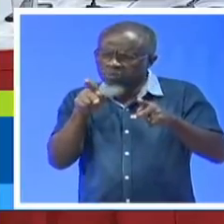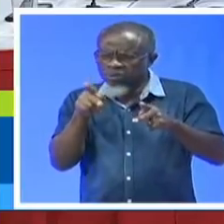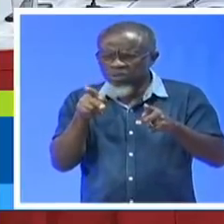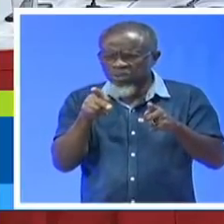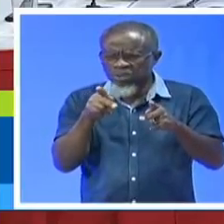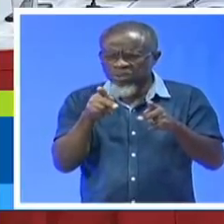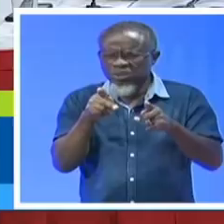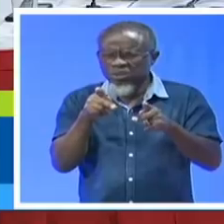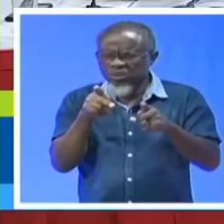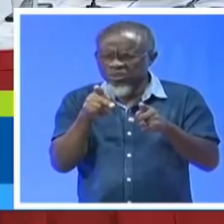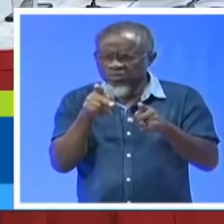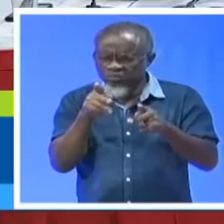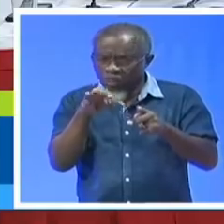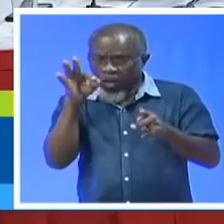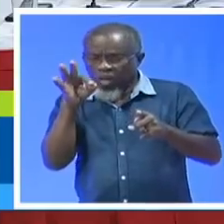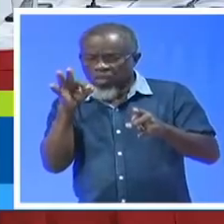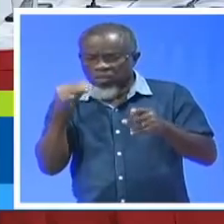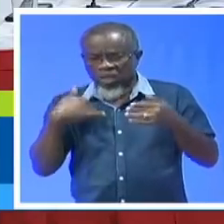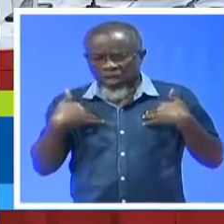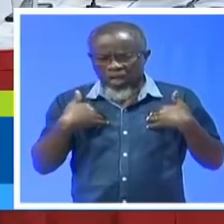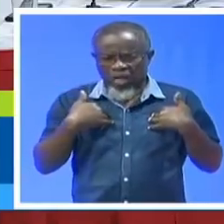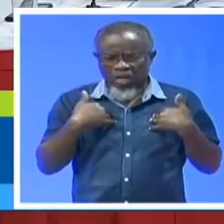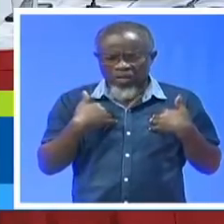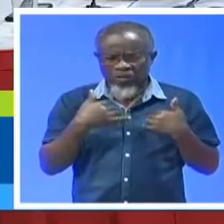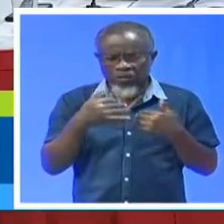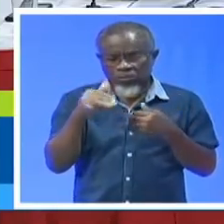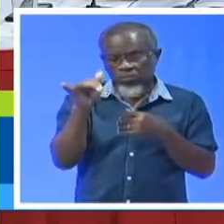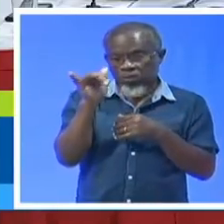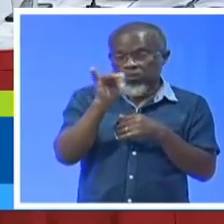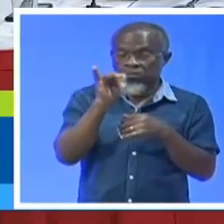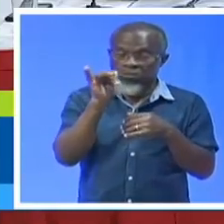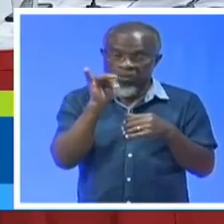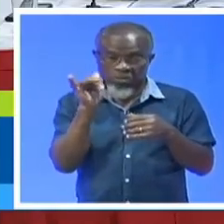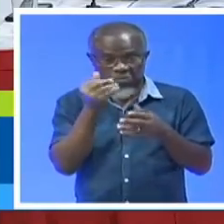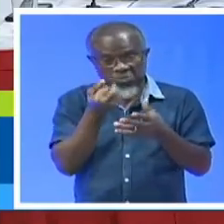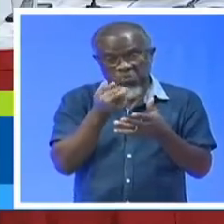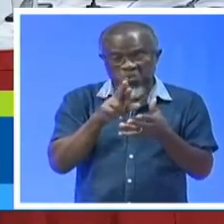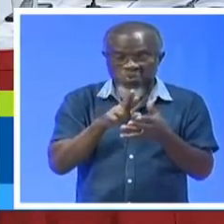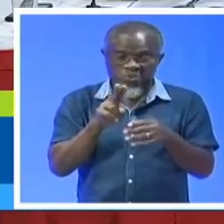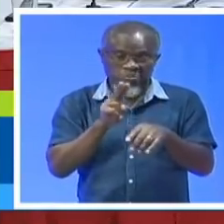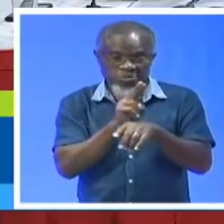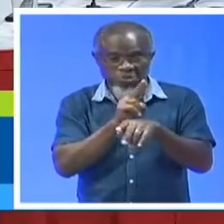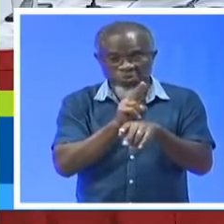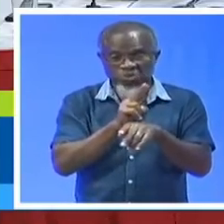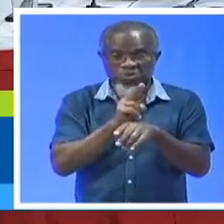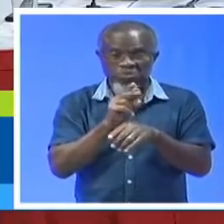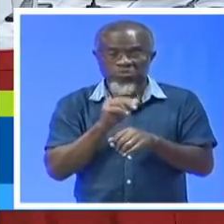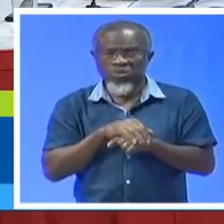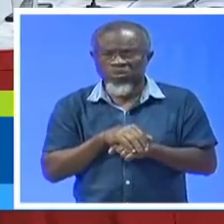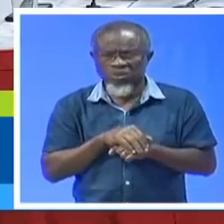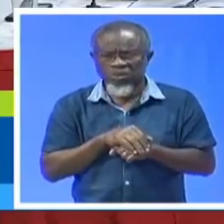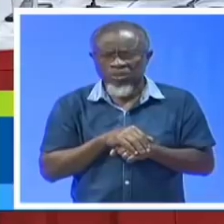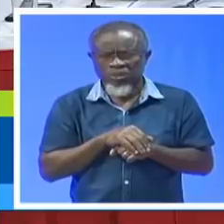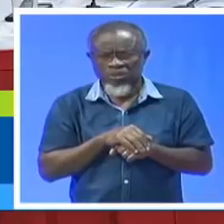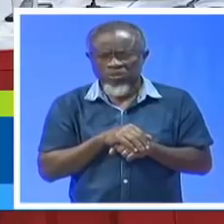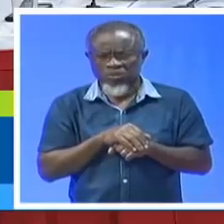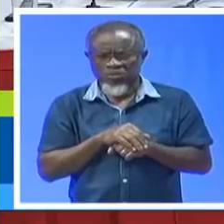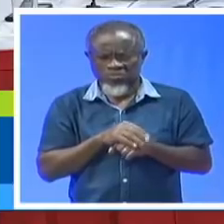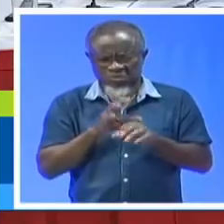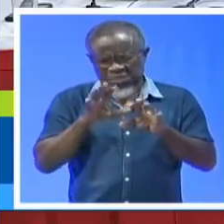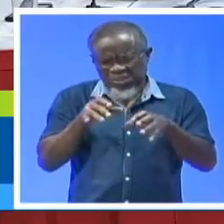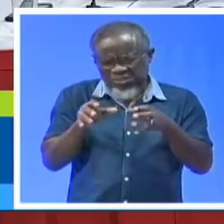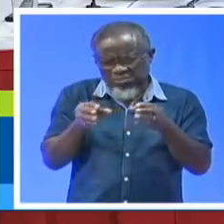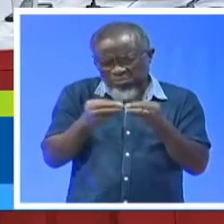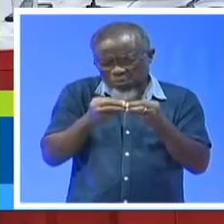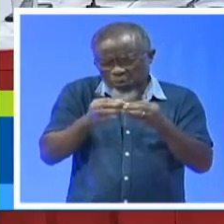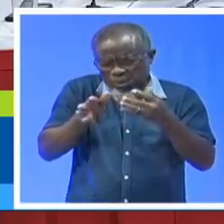diagnosed with drug use disorders considered to have a comorbidity and therefore at higher risk for contracting